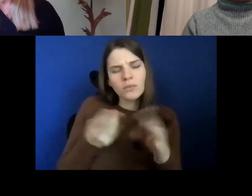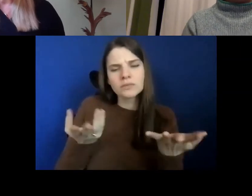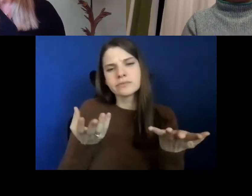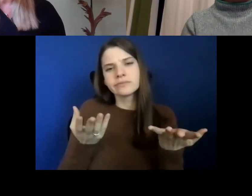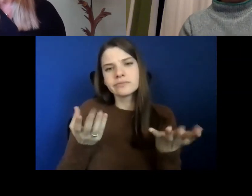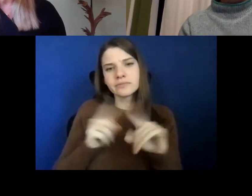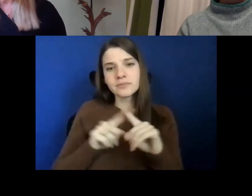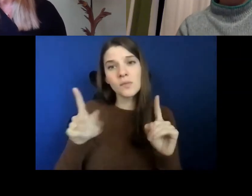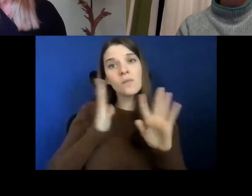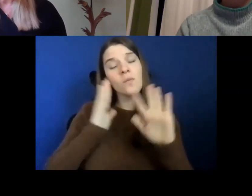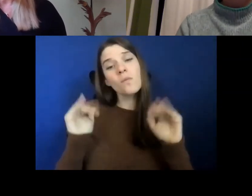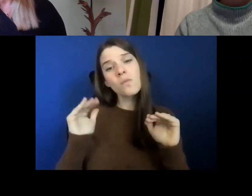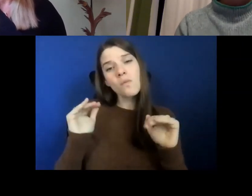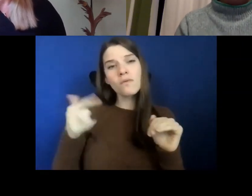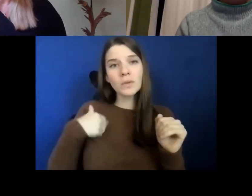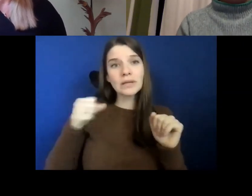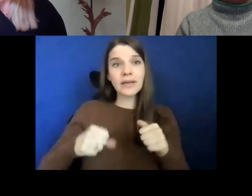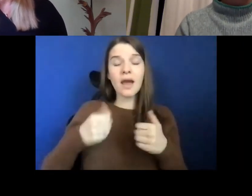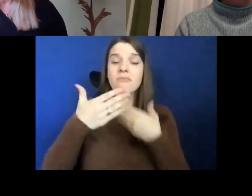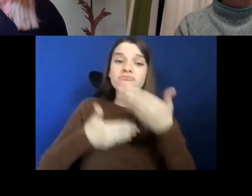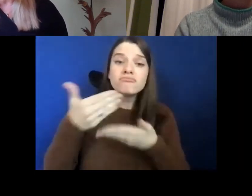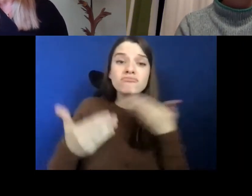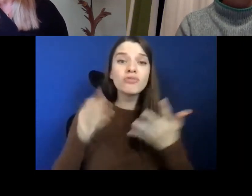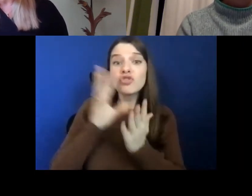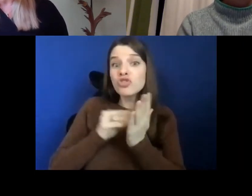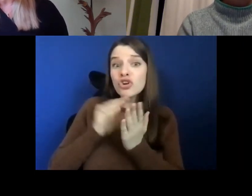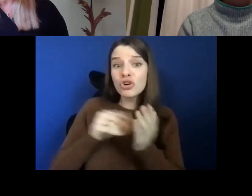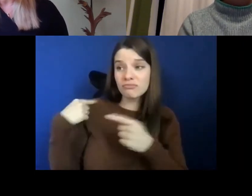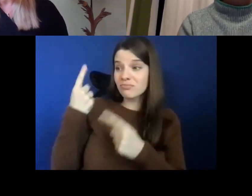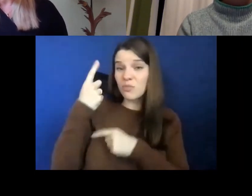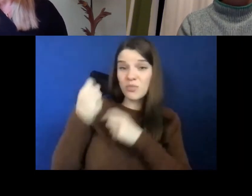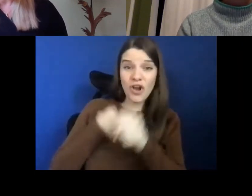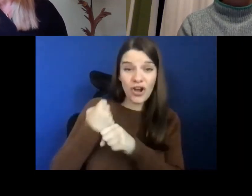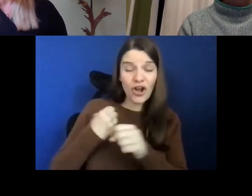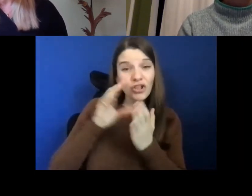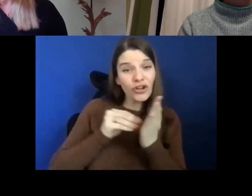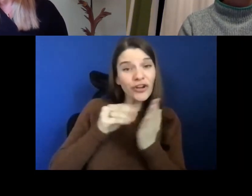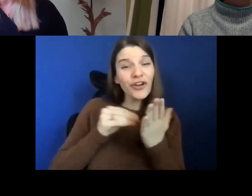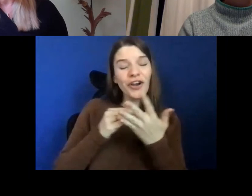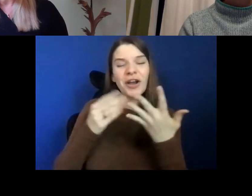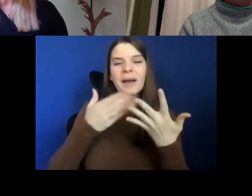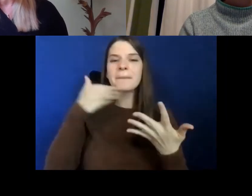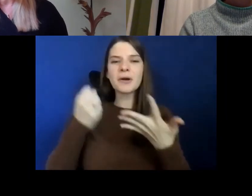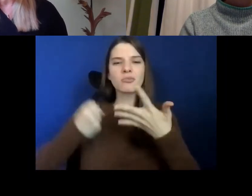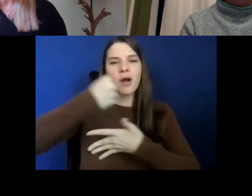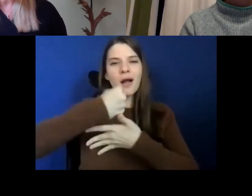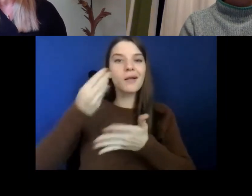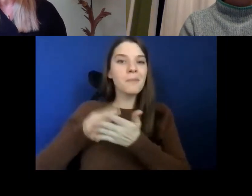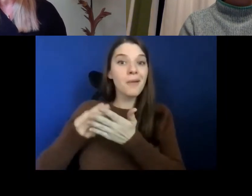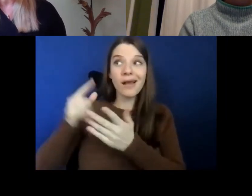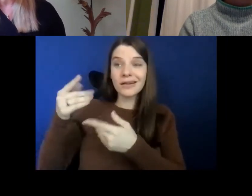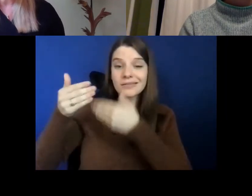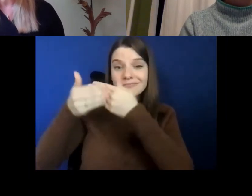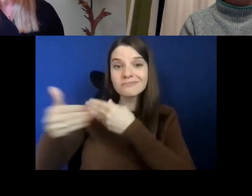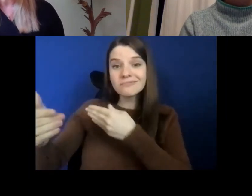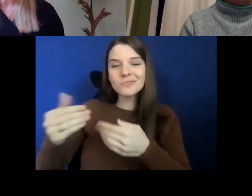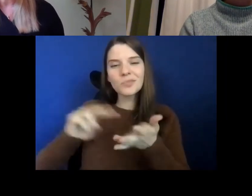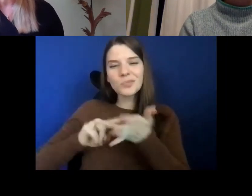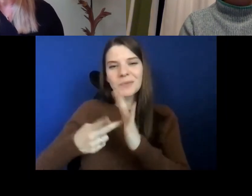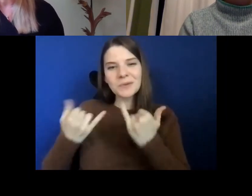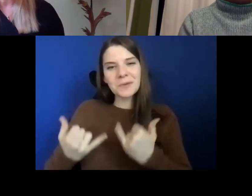But hopefully we can do and learn from what we've done over the past year is prioritize what we use it for. Mm-hmm.